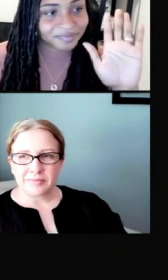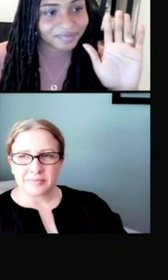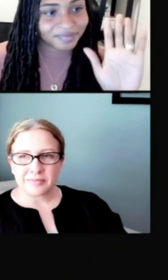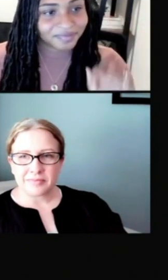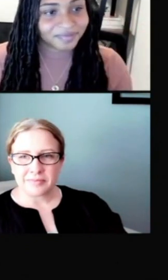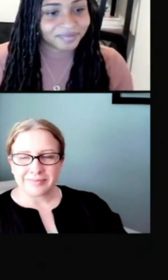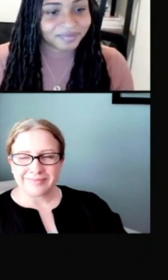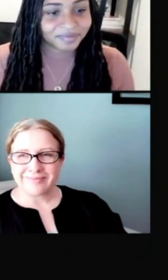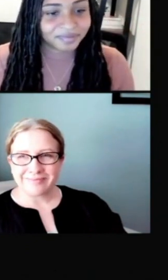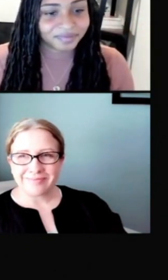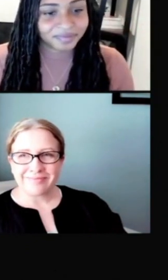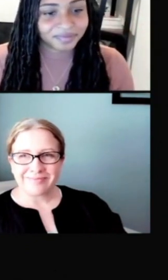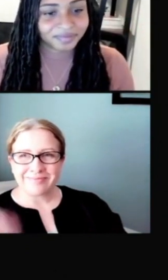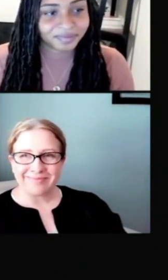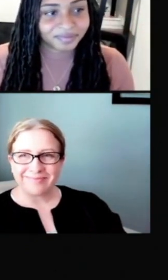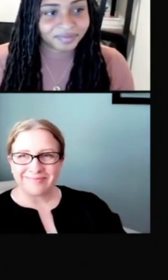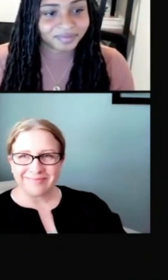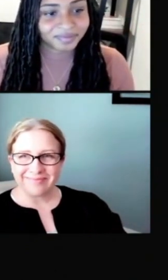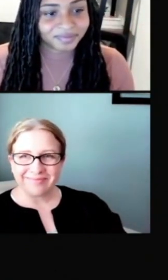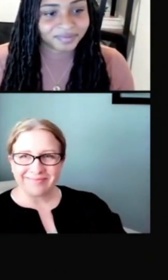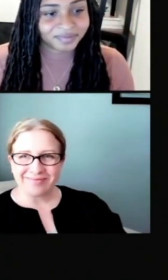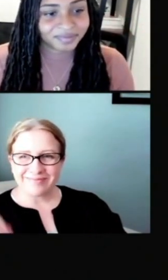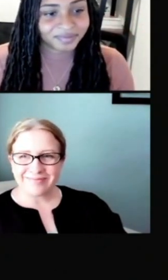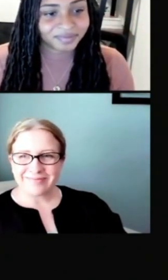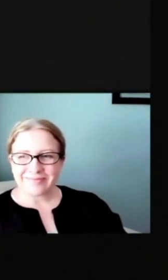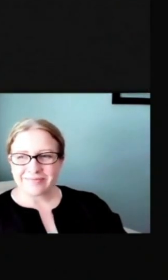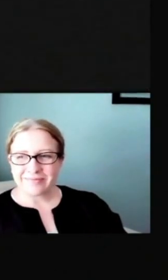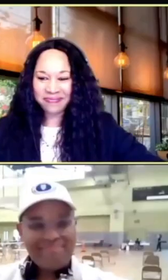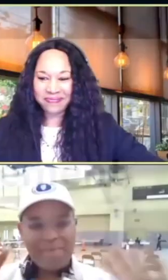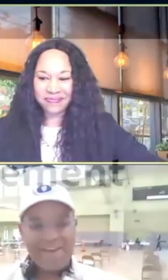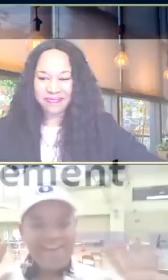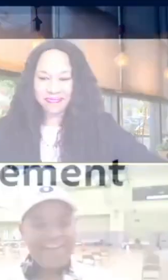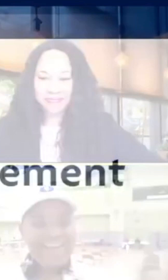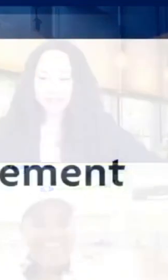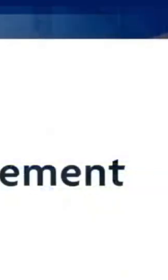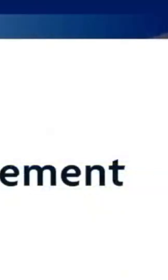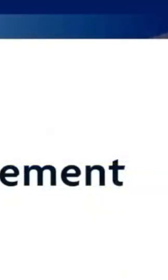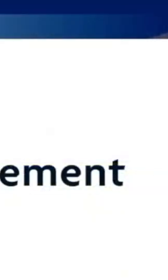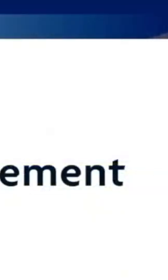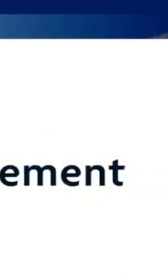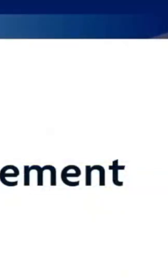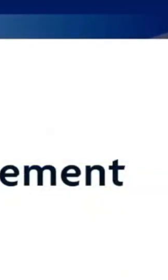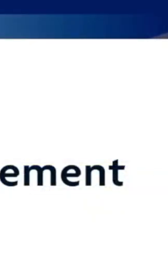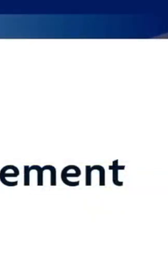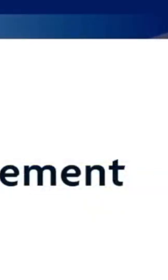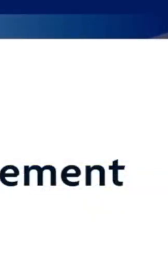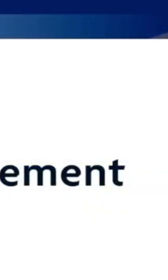remainder of the conference. Goodbye, everyone. Bye-bye.